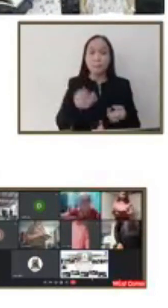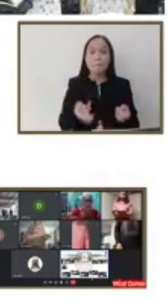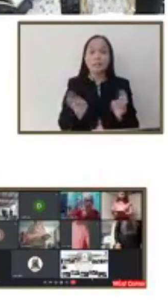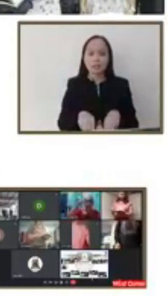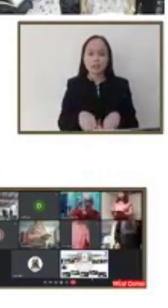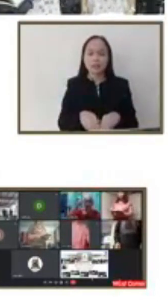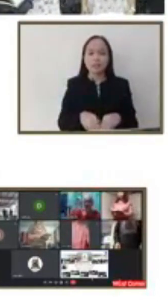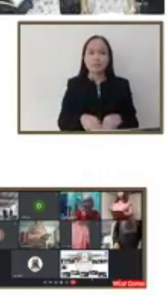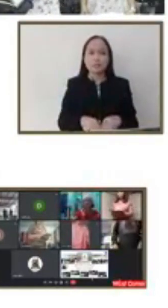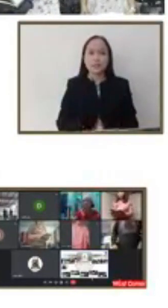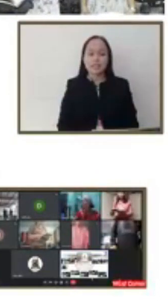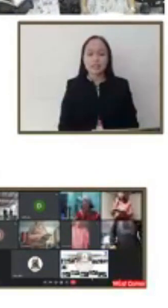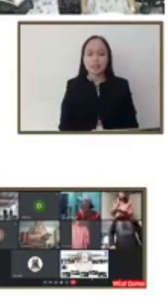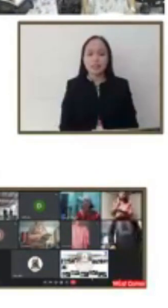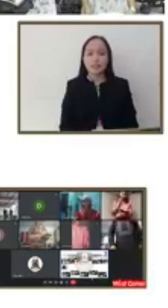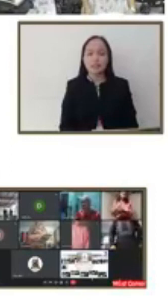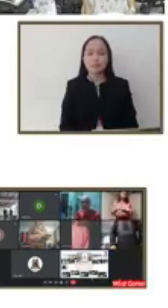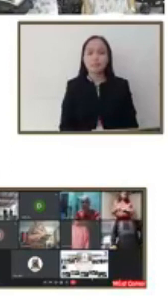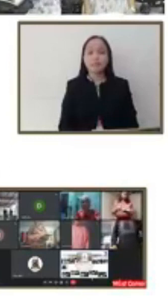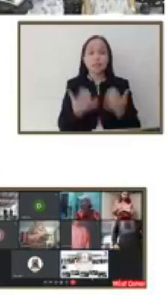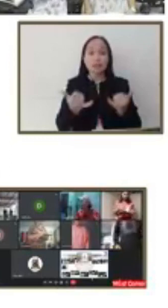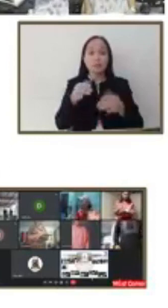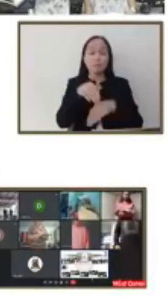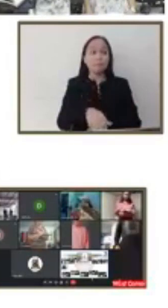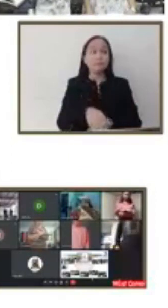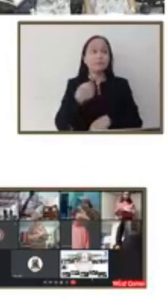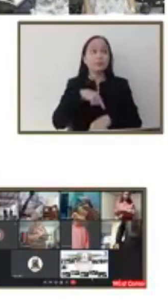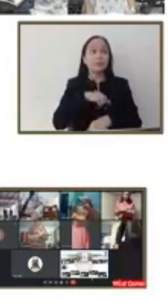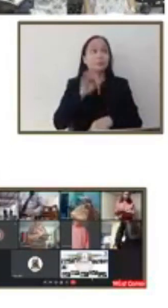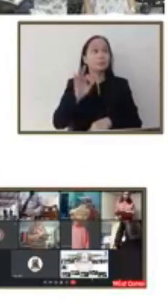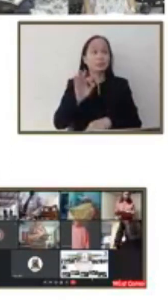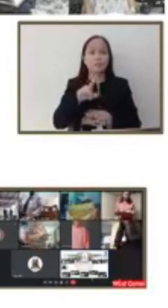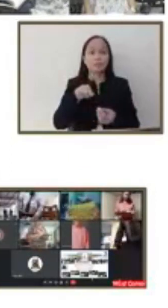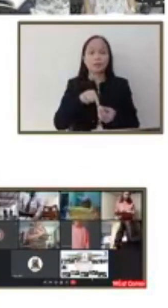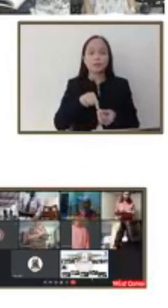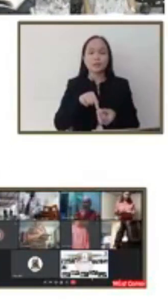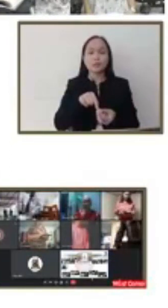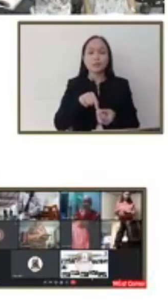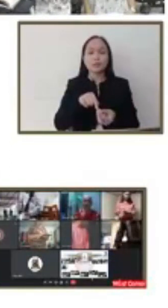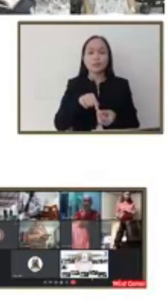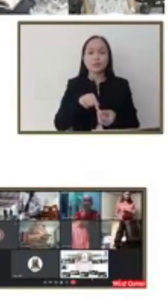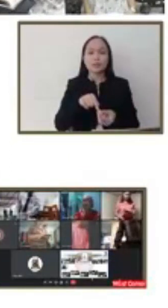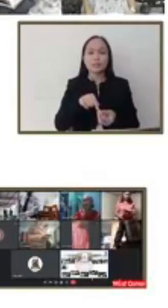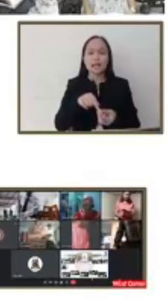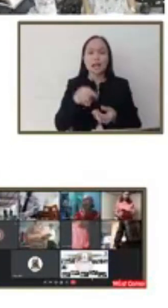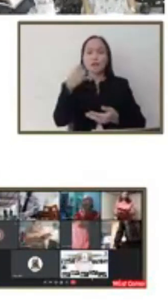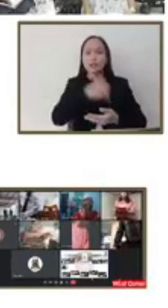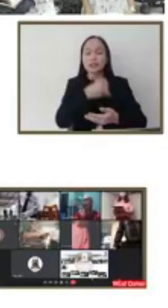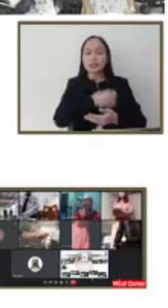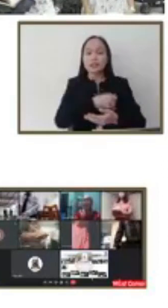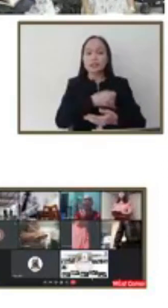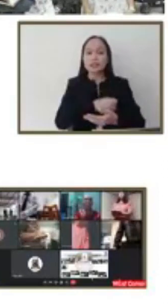Eternity matters. Ngayong gabi, I'm going to talk to you about investing